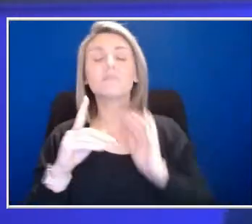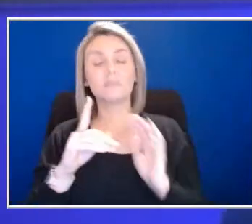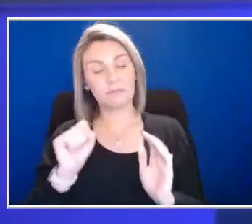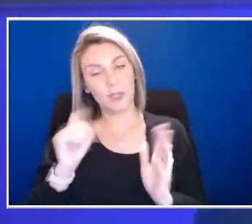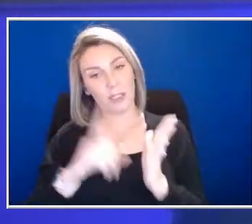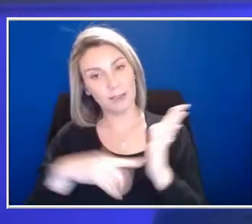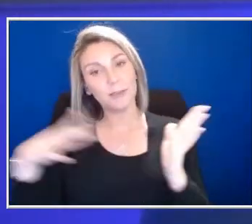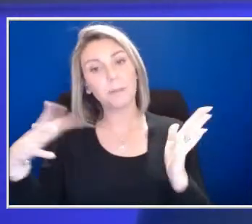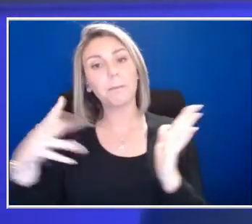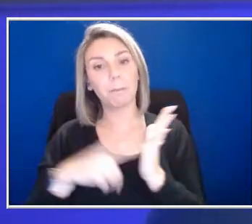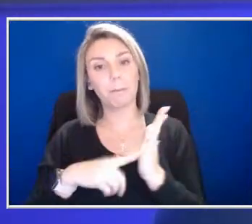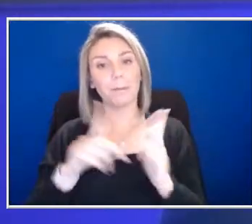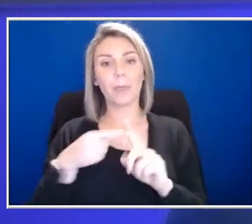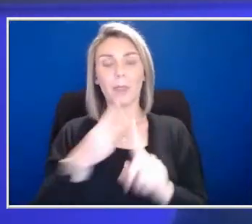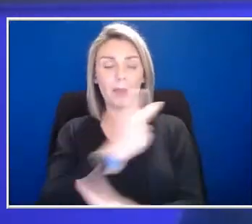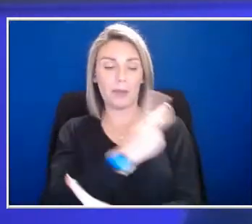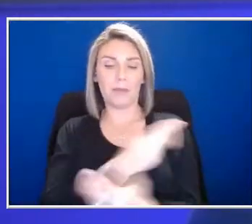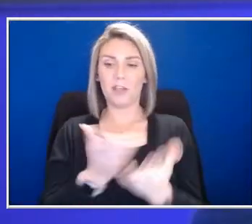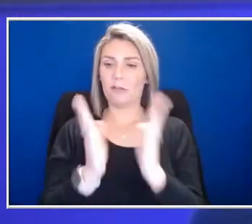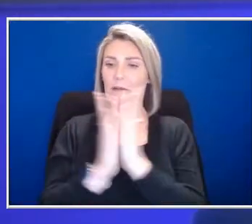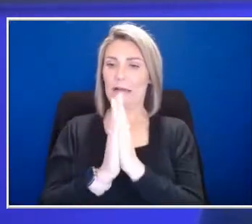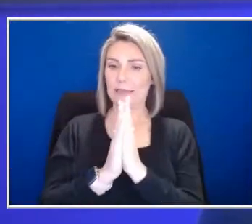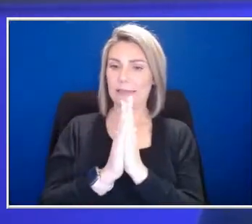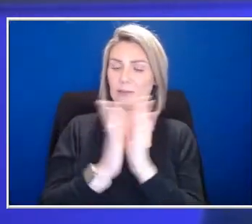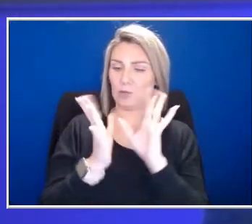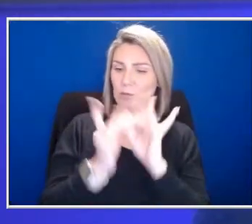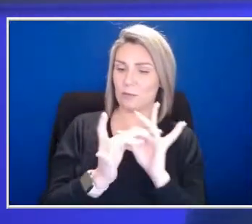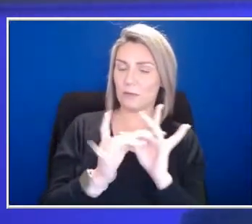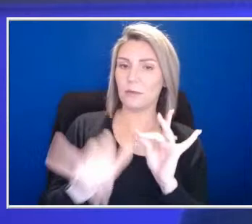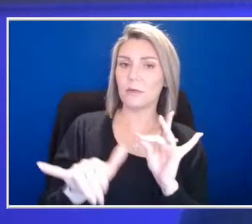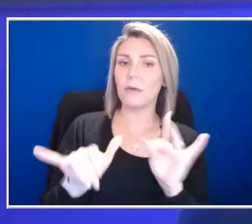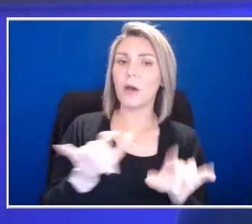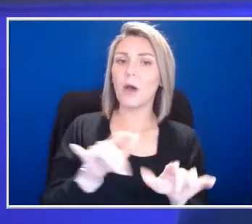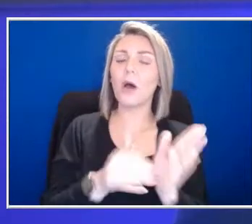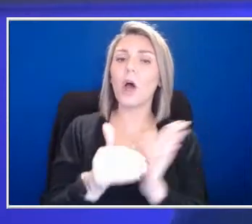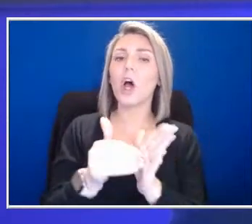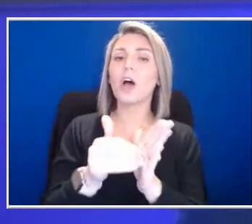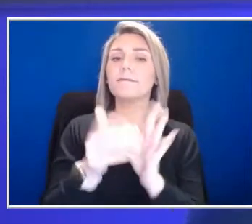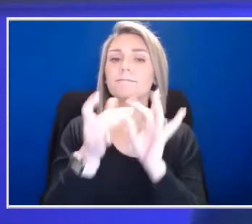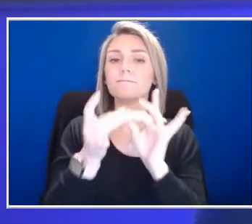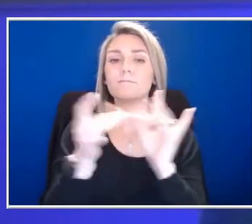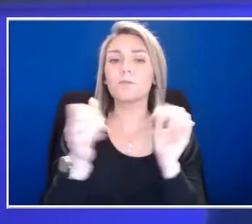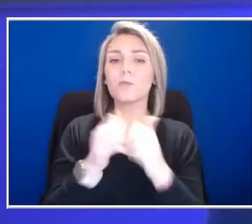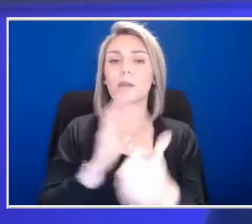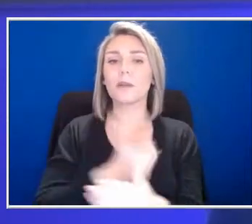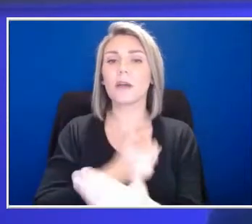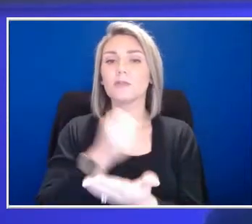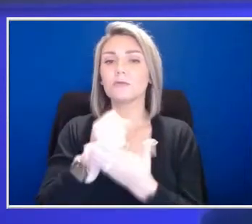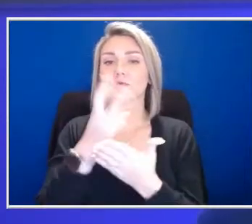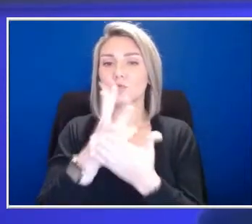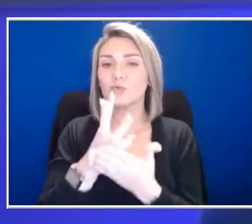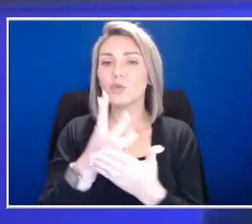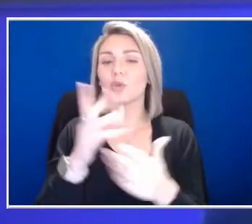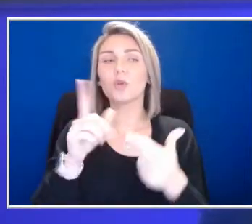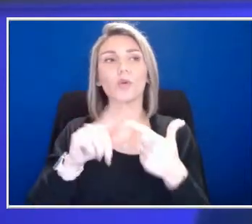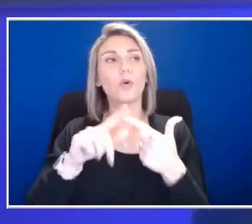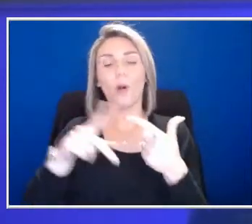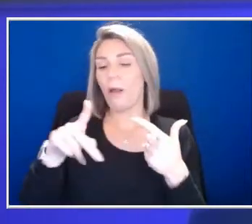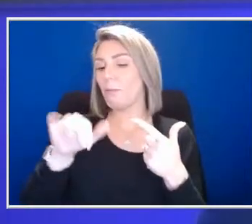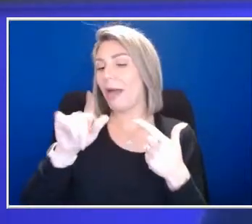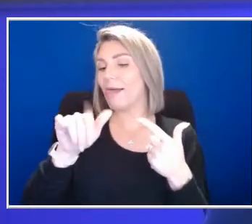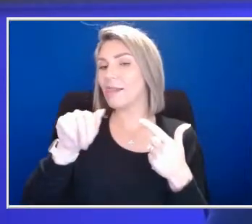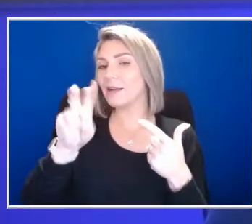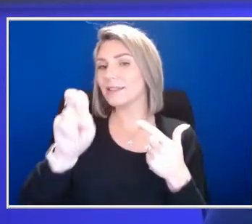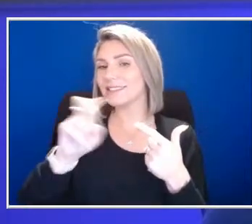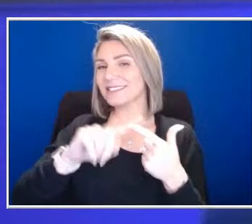and when patients ask about that, I often get them connected with our social work or palliative care teams. They're